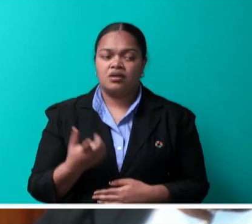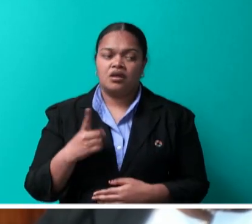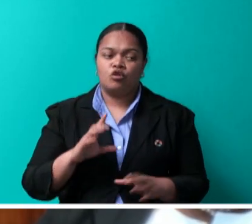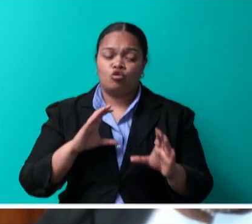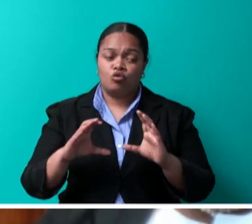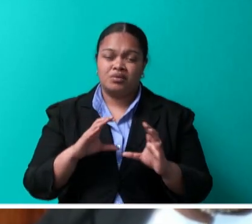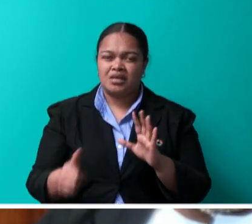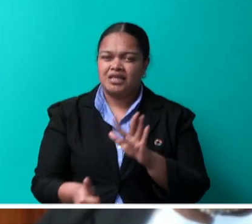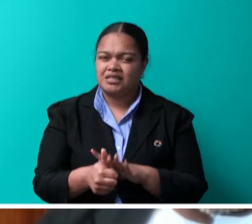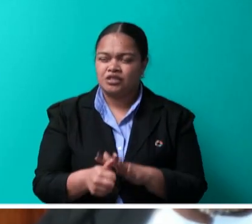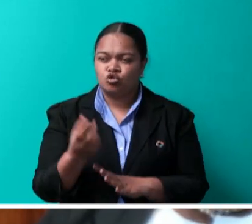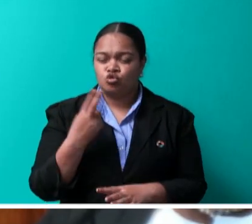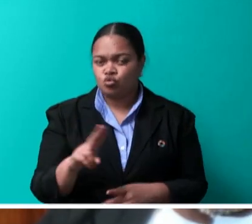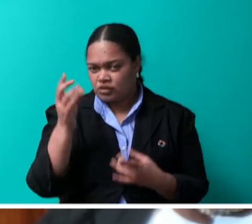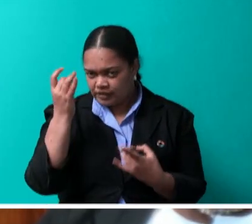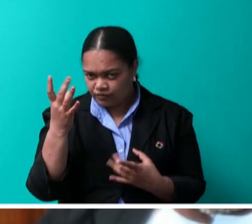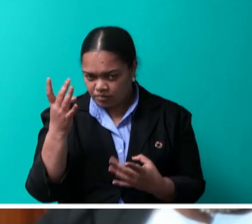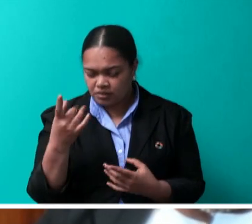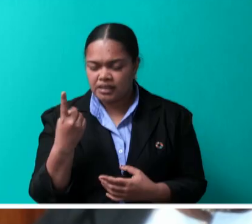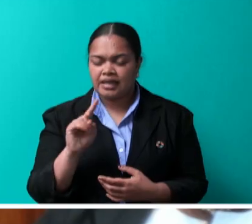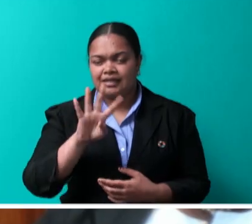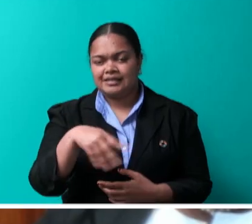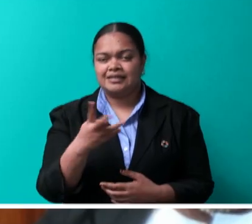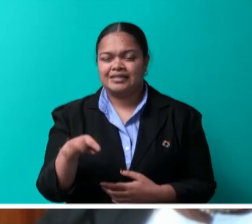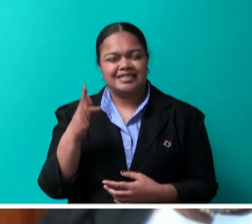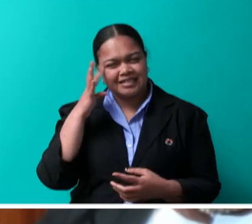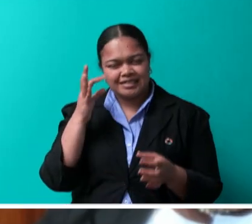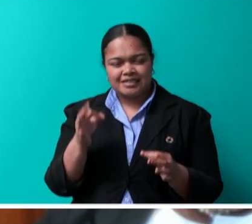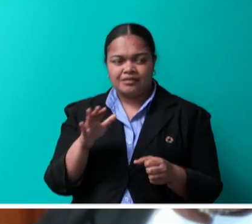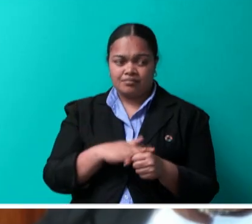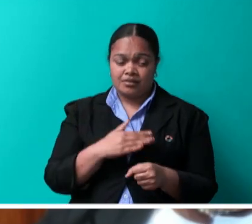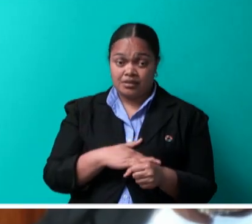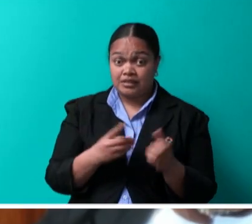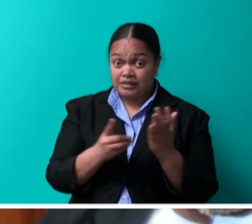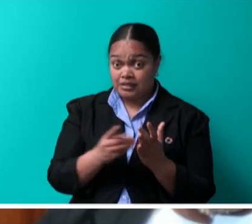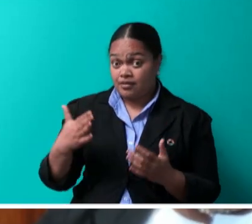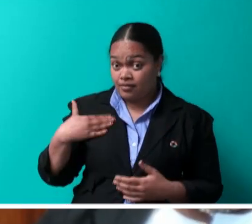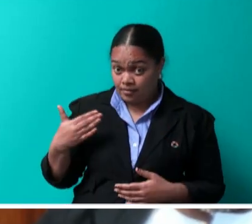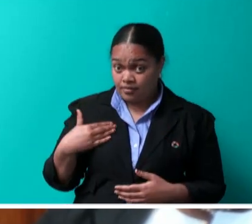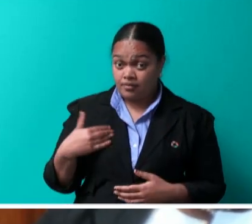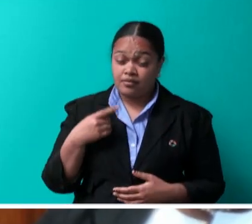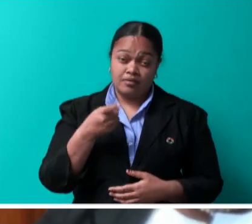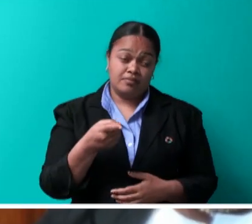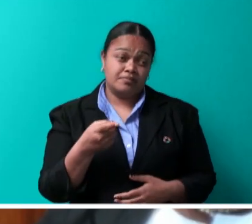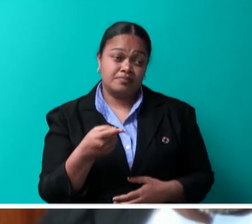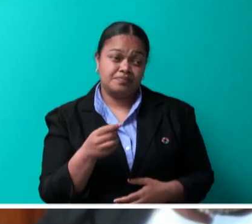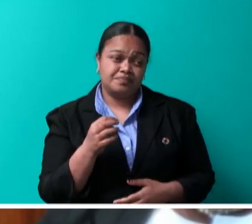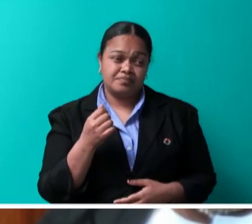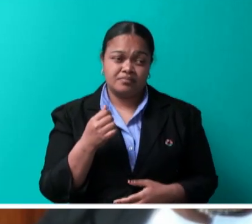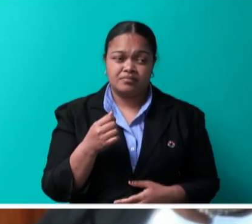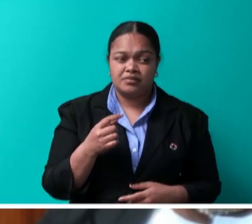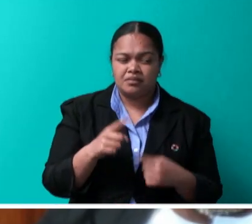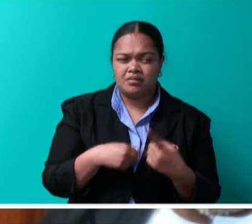referrals, access to information, and clinical decision making. And digital health is not simply